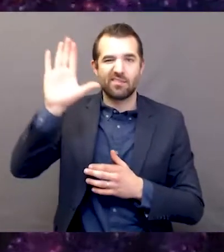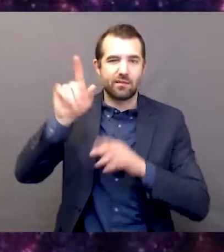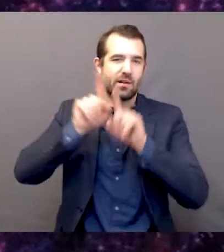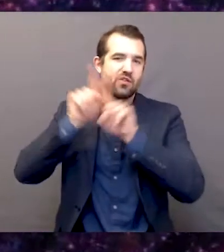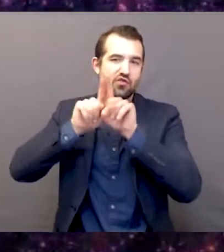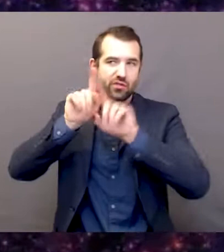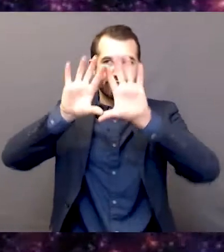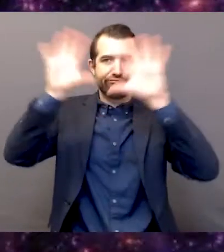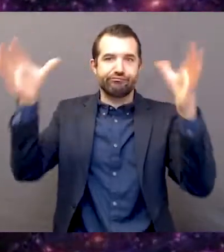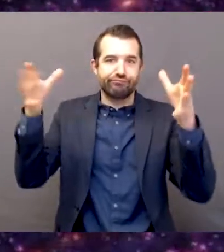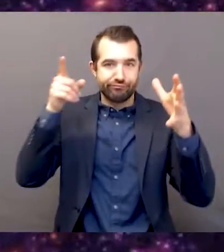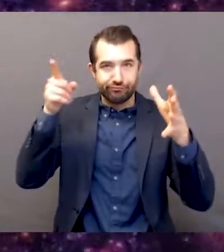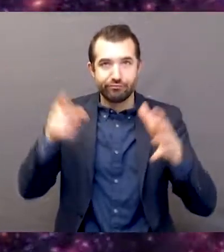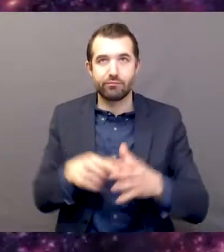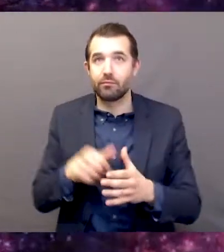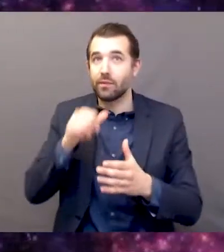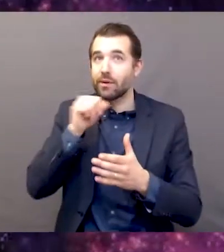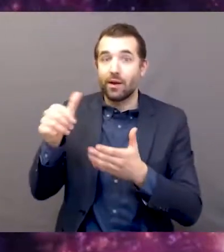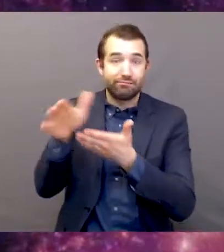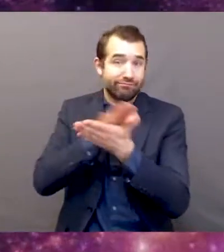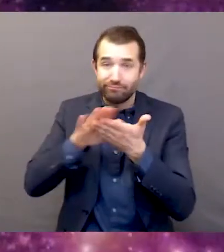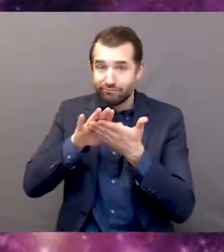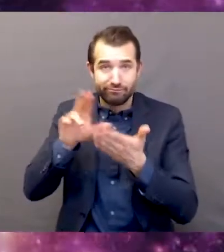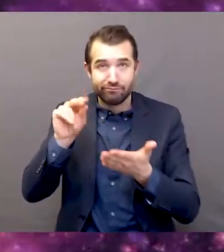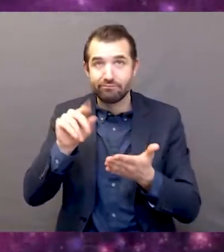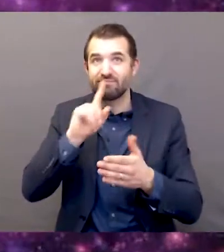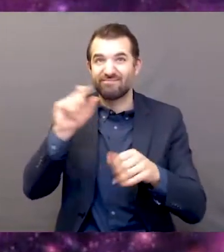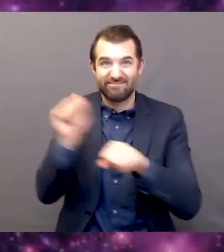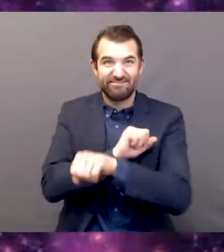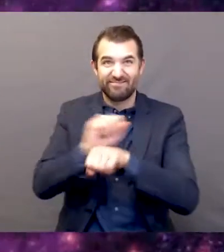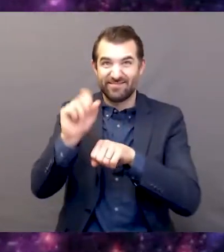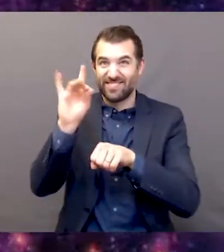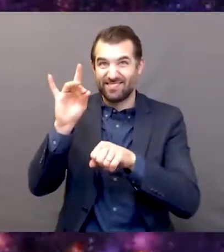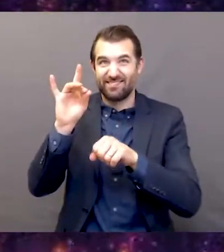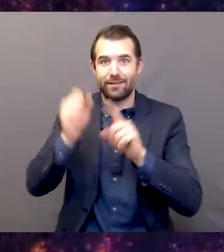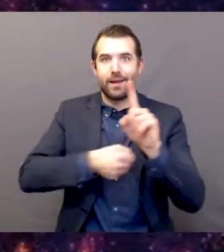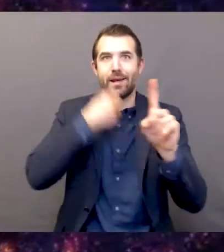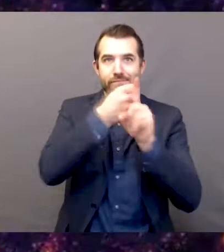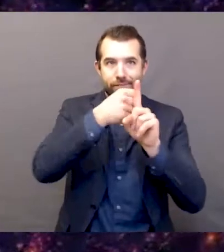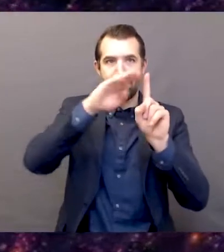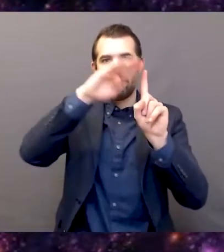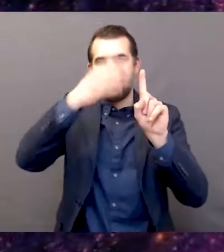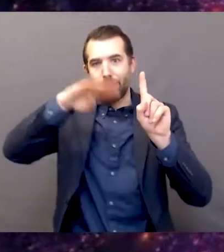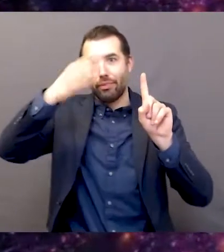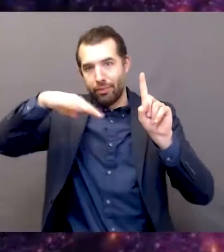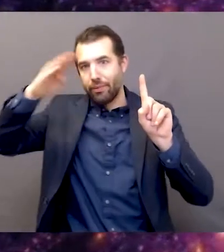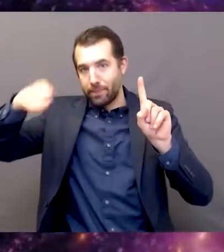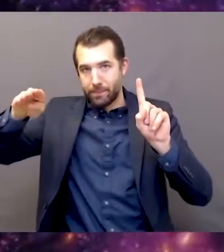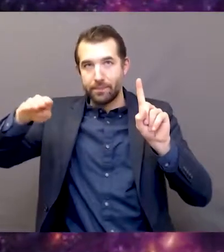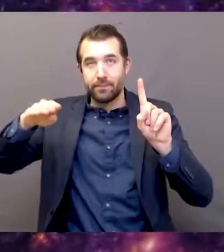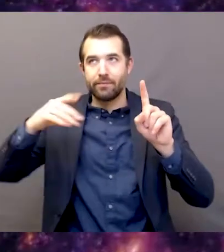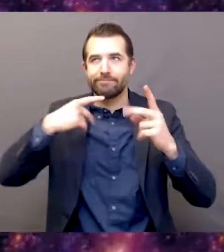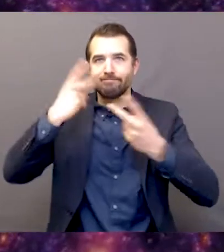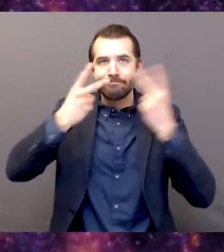of this cluster is not smooth and even, but it's actually been disturbed. And you can see the contours, these black lines show the regions where